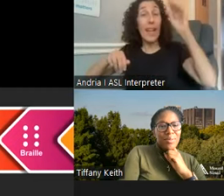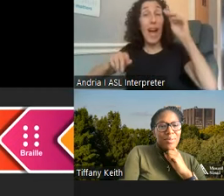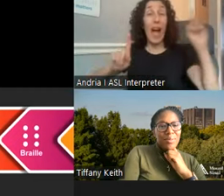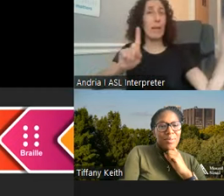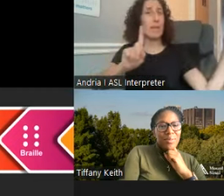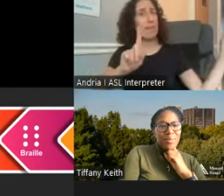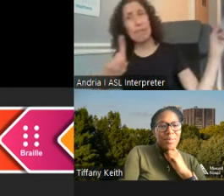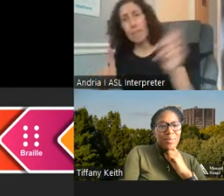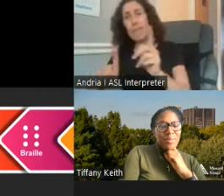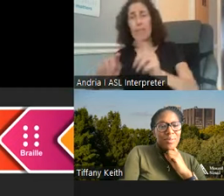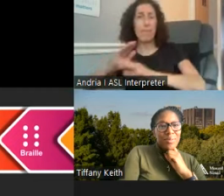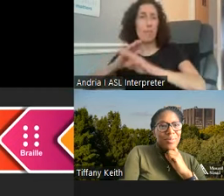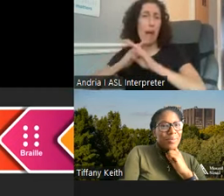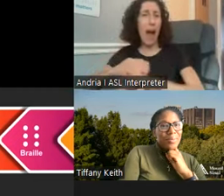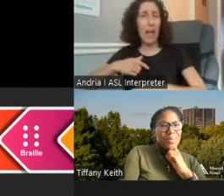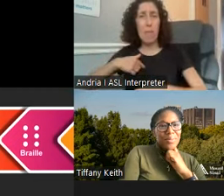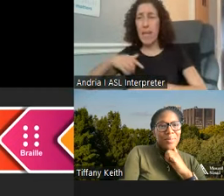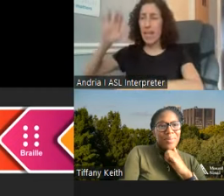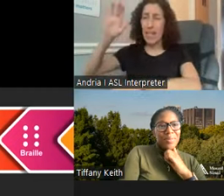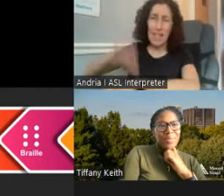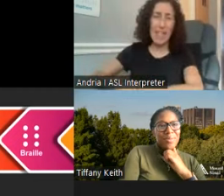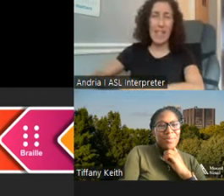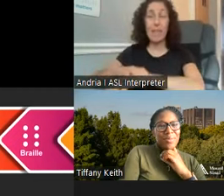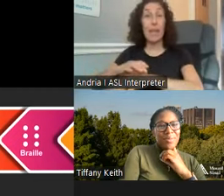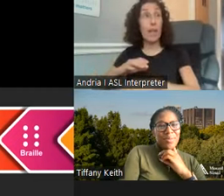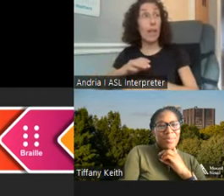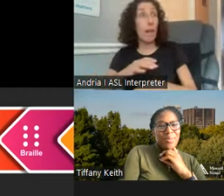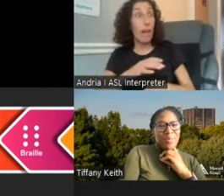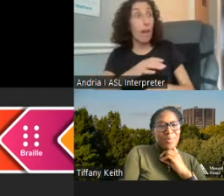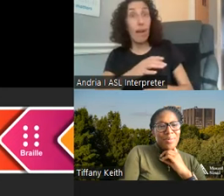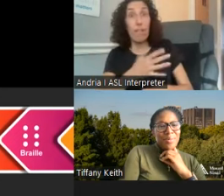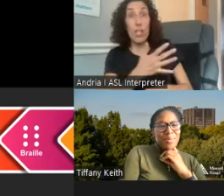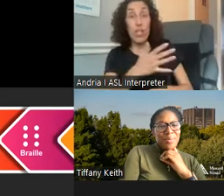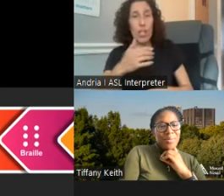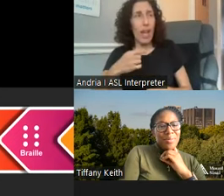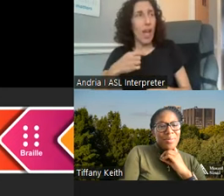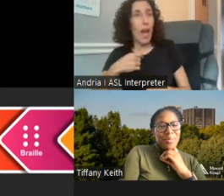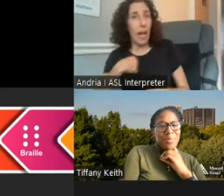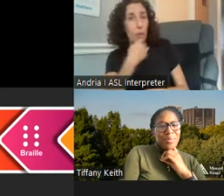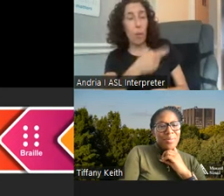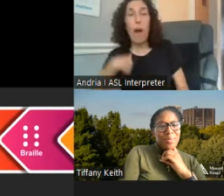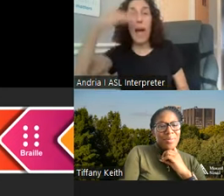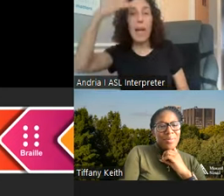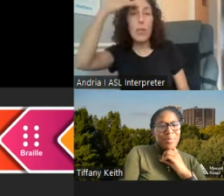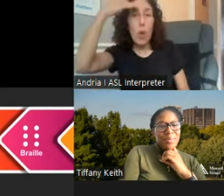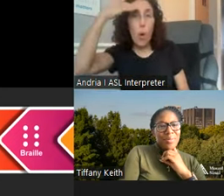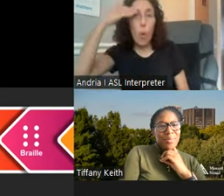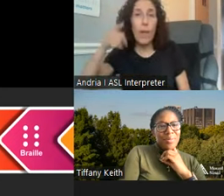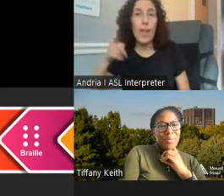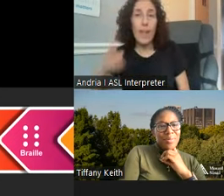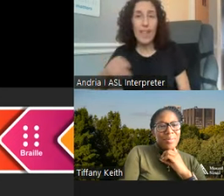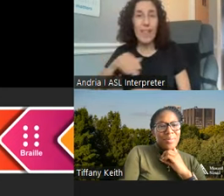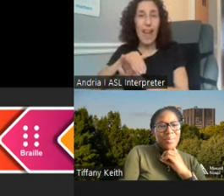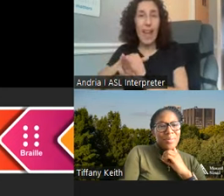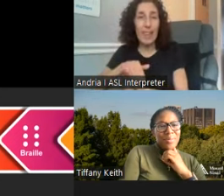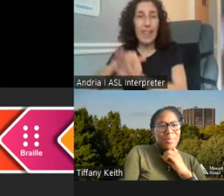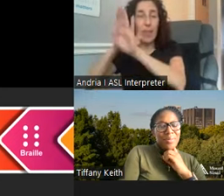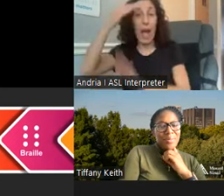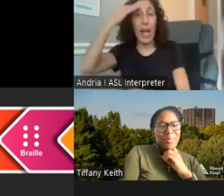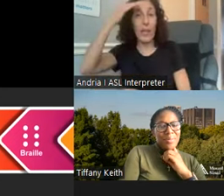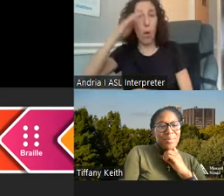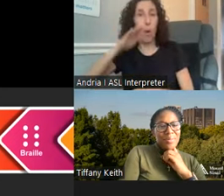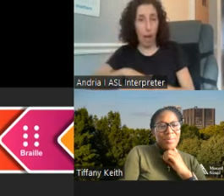"Wait, that's an escalator. Stop!" And I'm like, "Yeah, I know it's an escalator. That's where I'm going." And of course